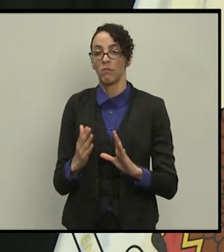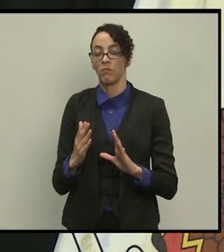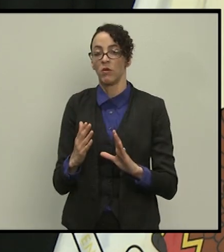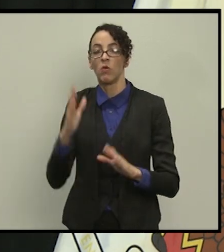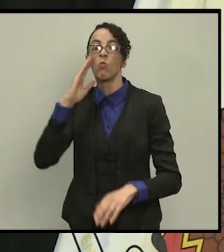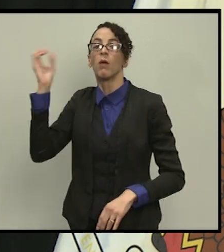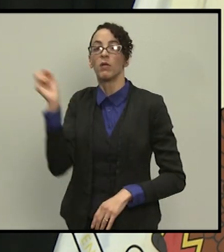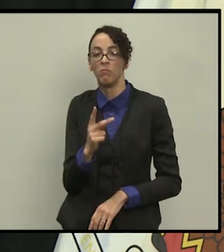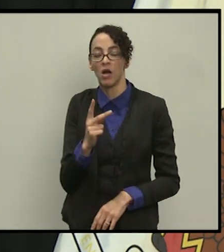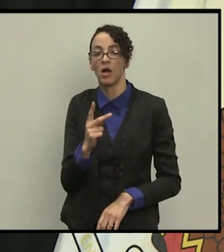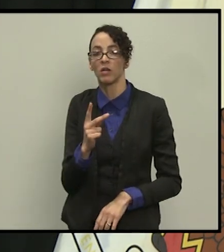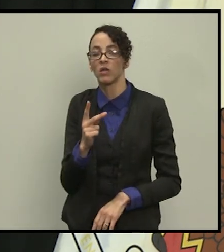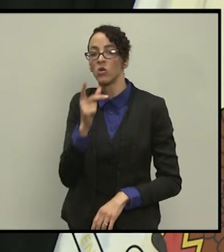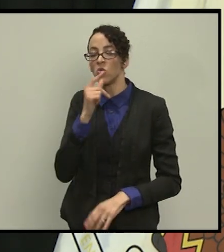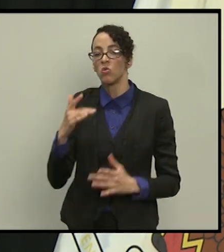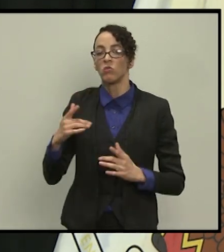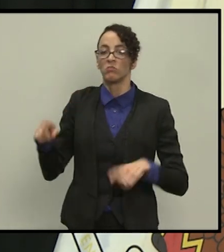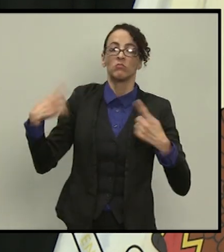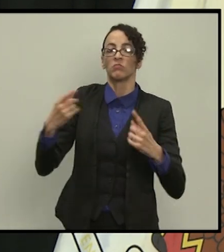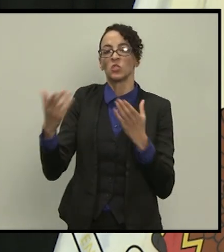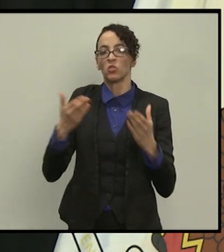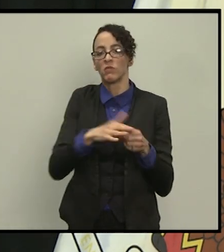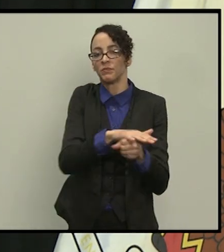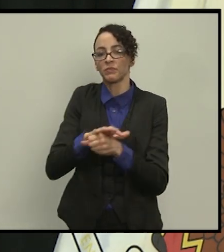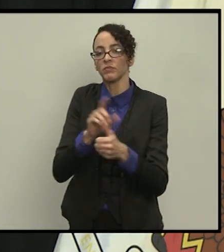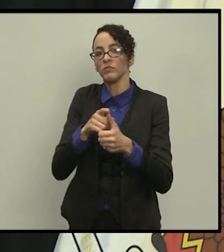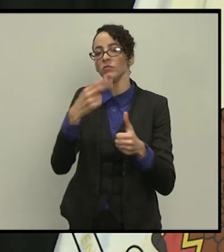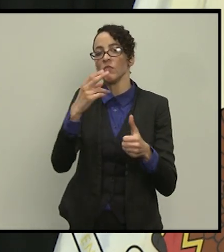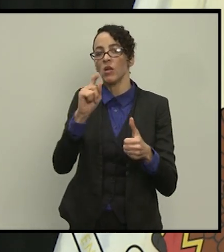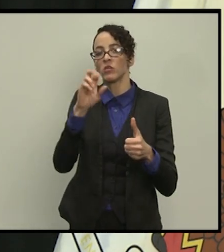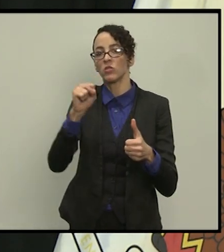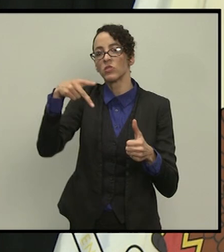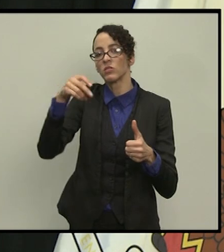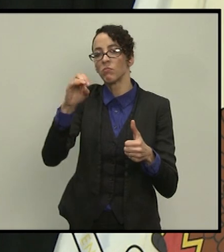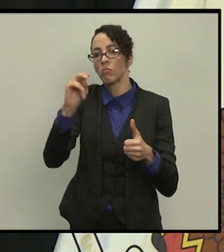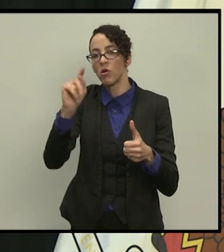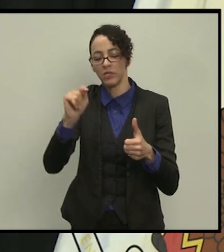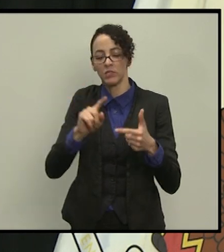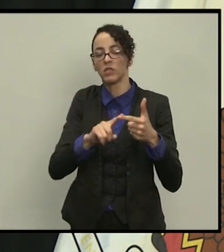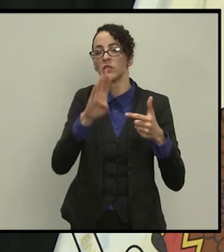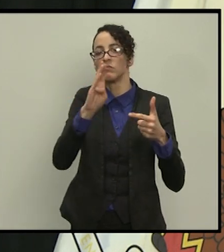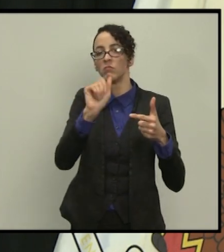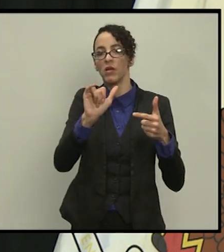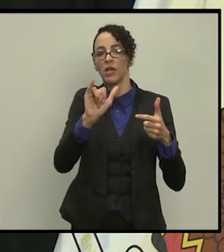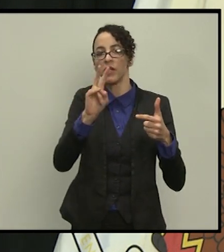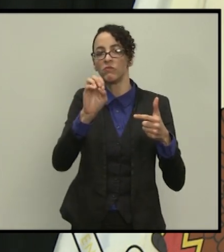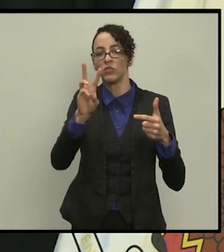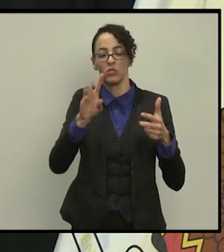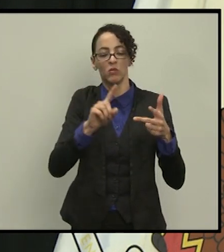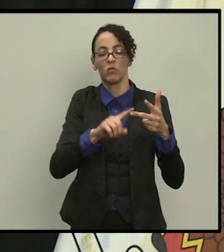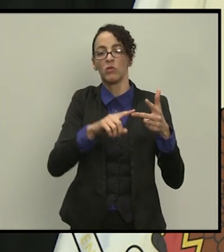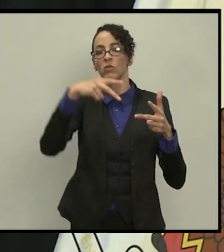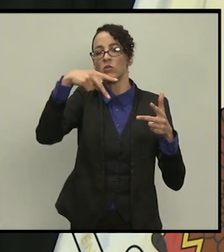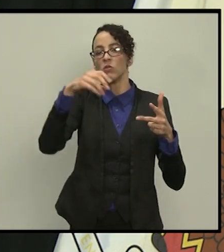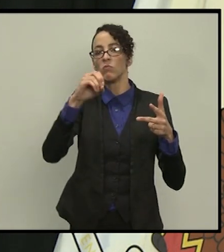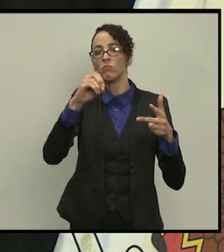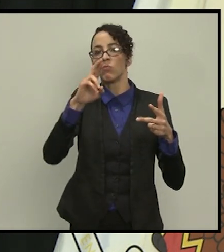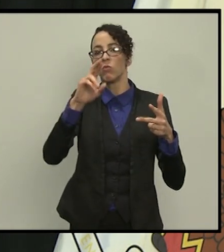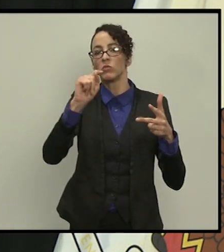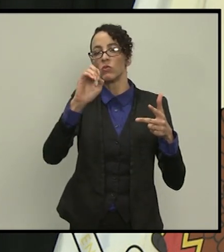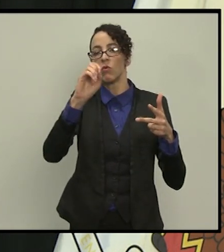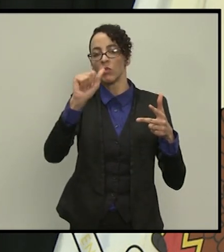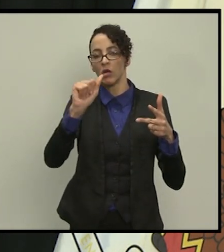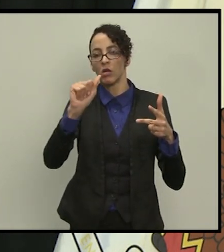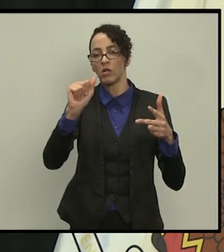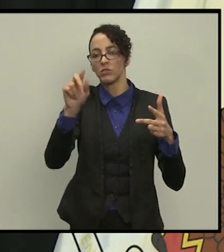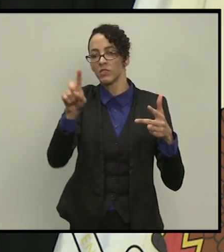neighborhoods, including Hunters Point, Bayview, the Portola District, the Excelsior, Crocker Amazon, and